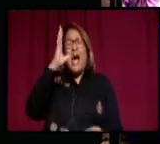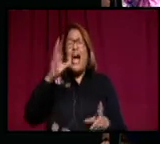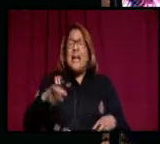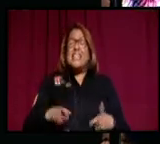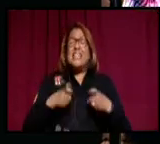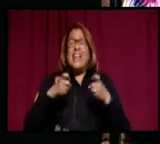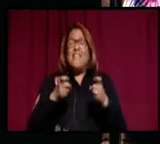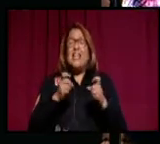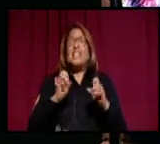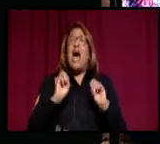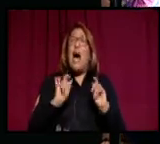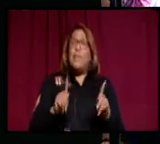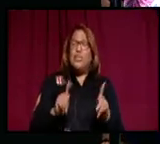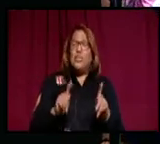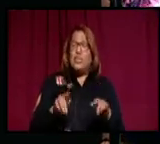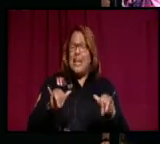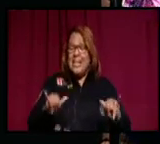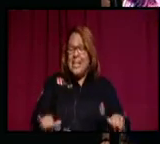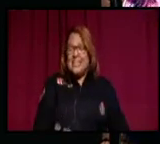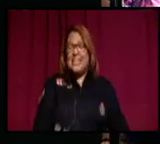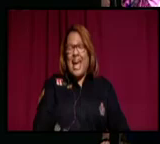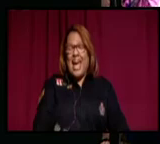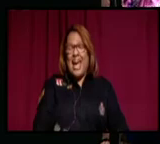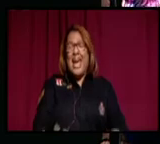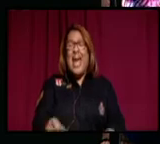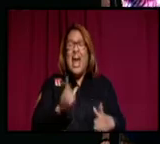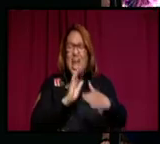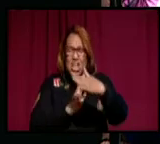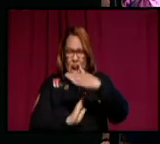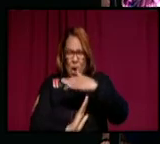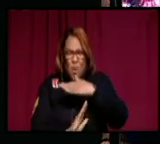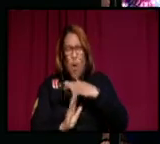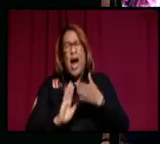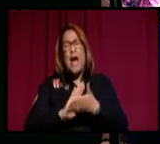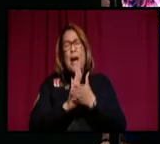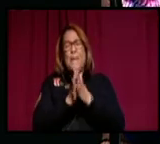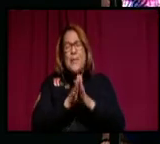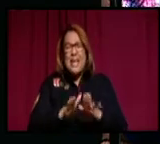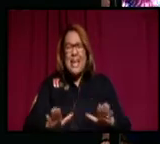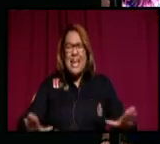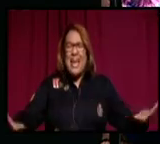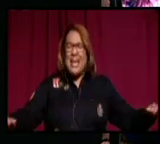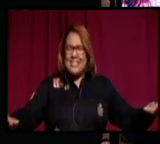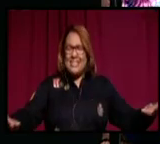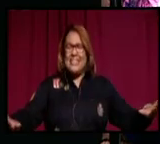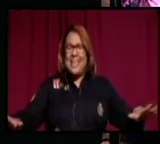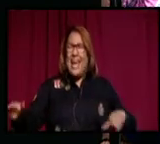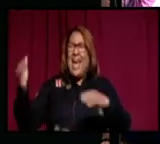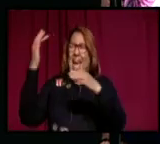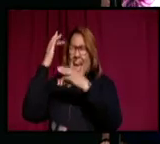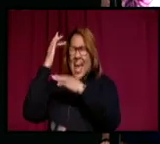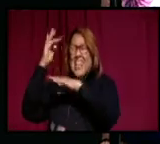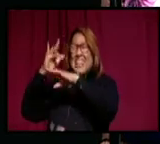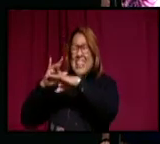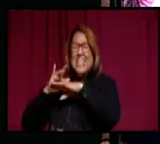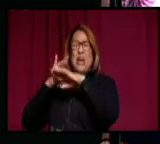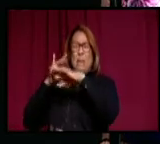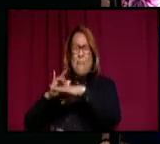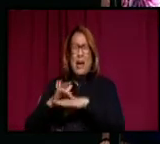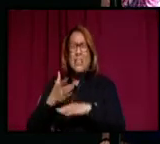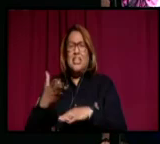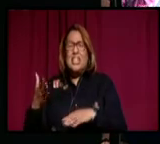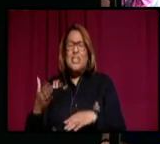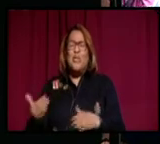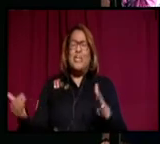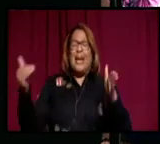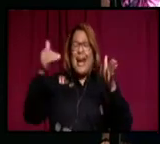opportunity to go to our room, to go into our secret places and close the door and think about the things that we've done against his